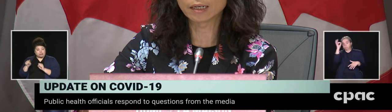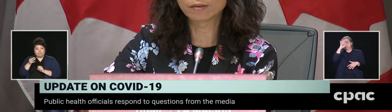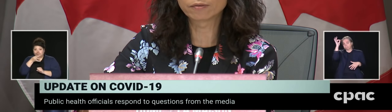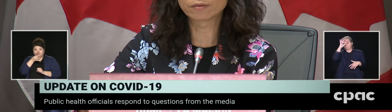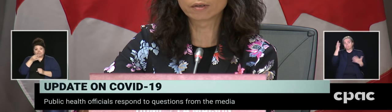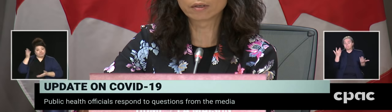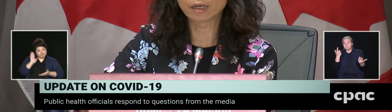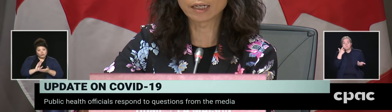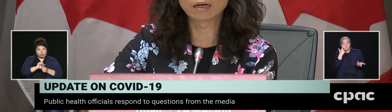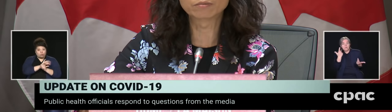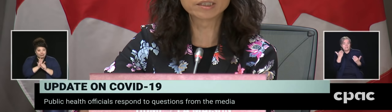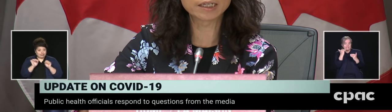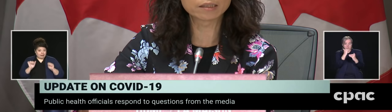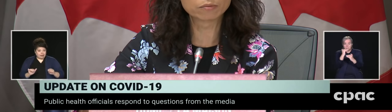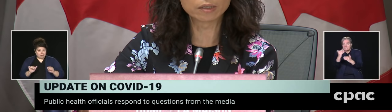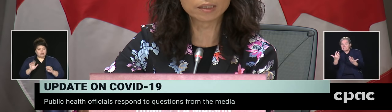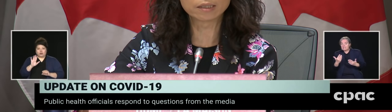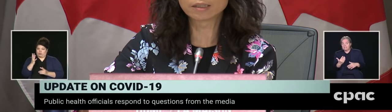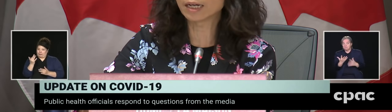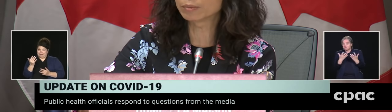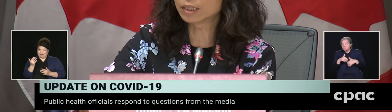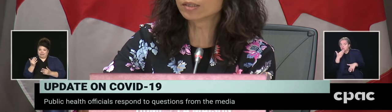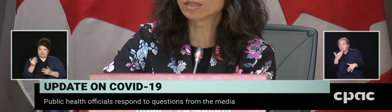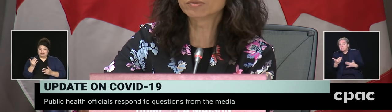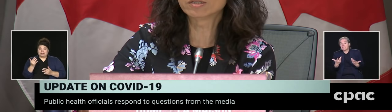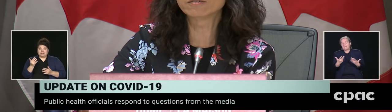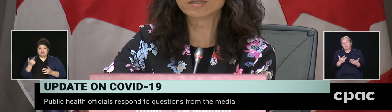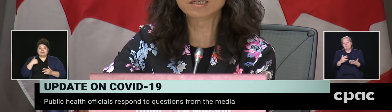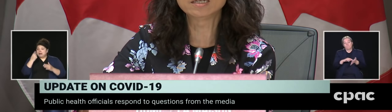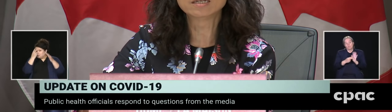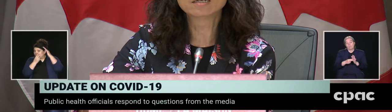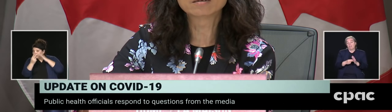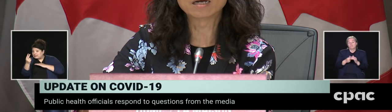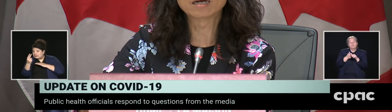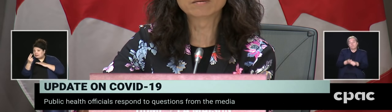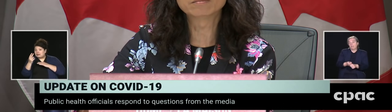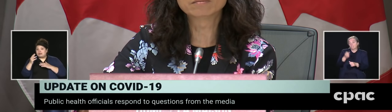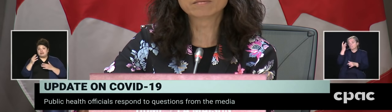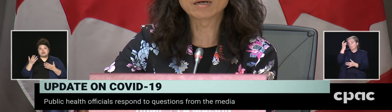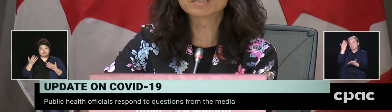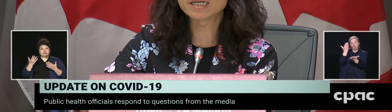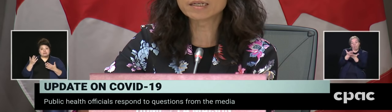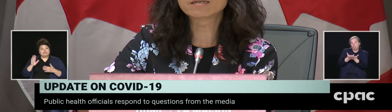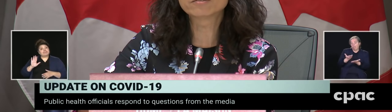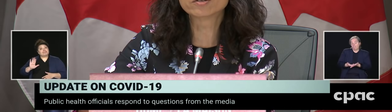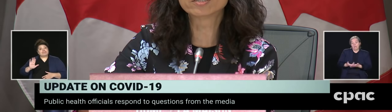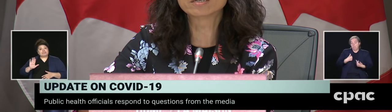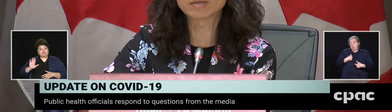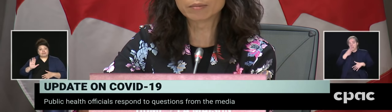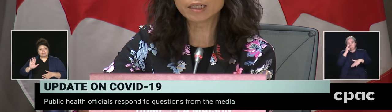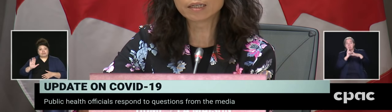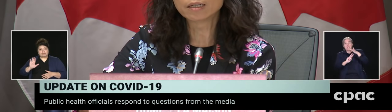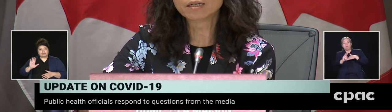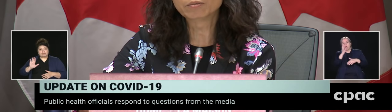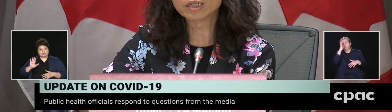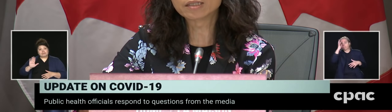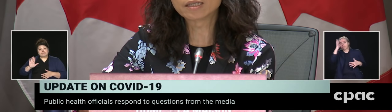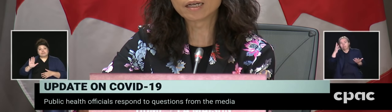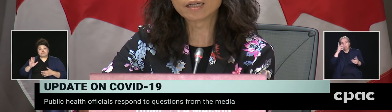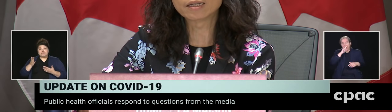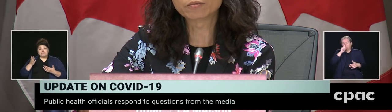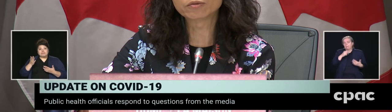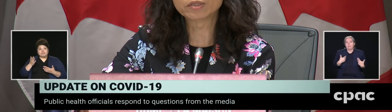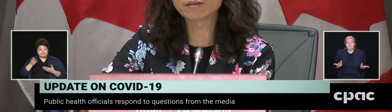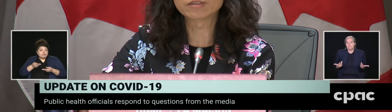I can't predict what is going to happen in terms of the uptake for the public,